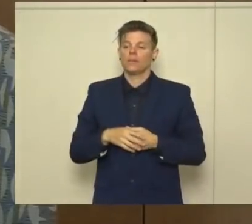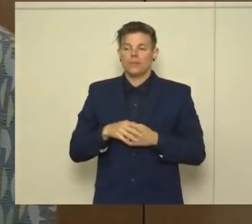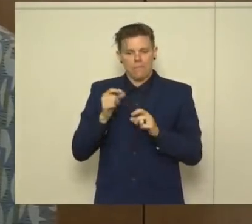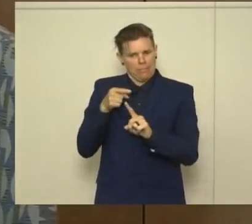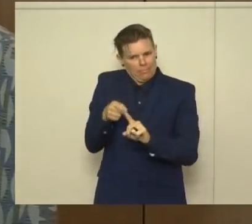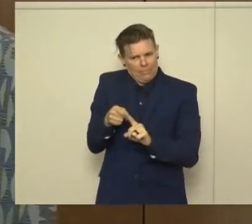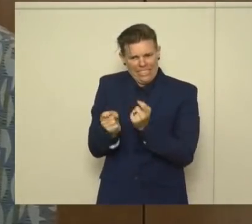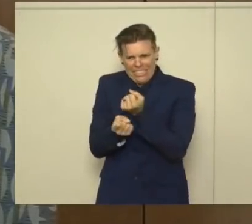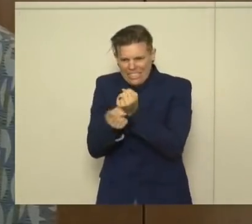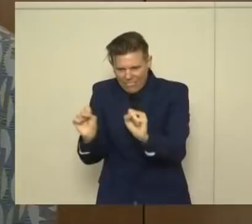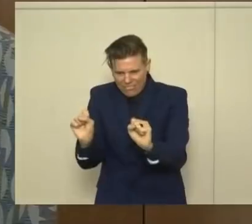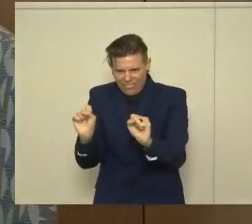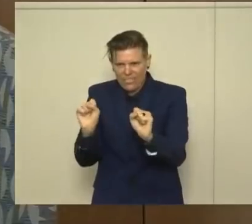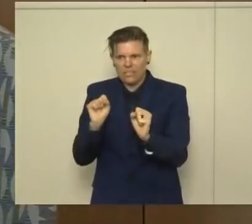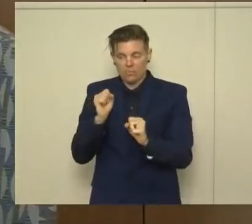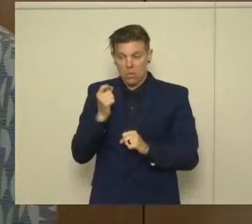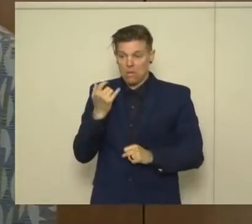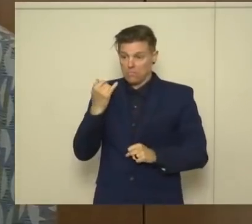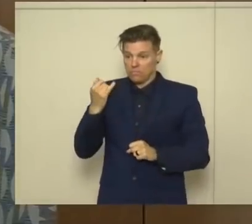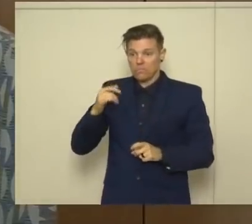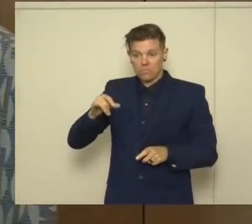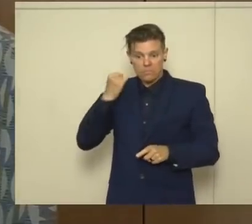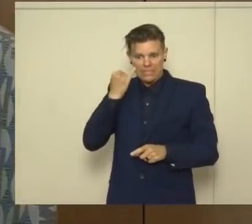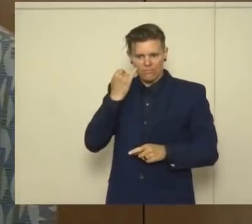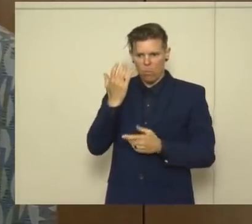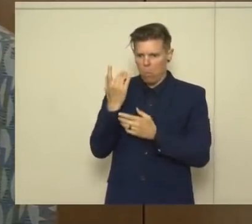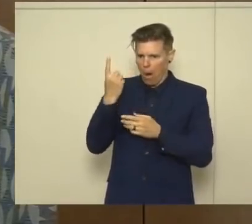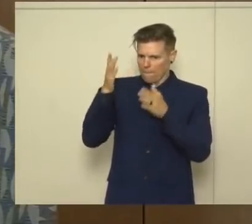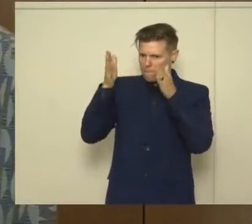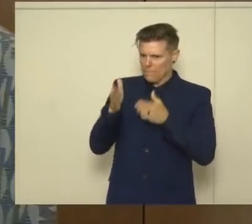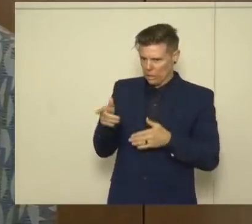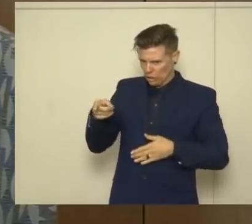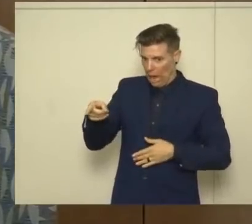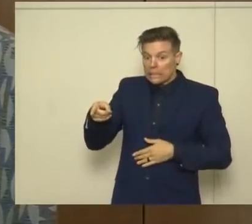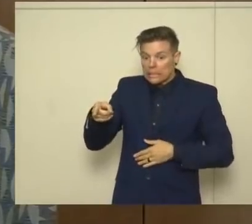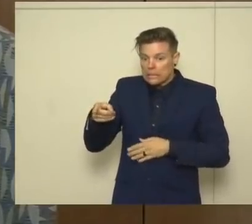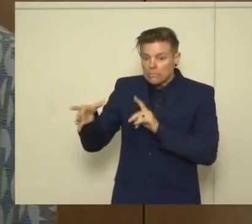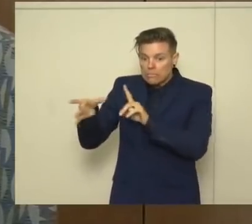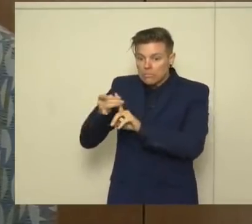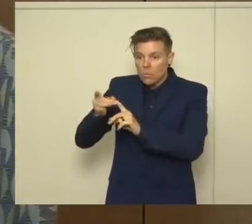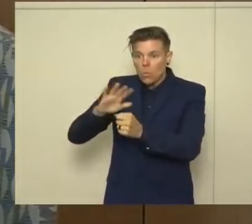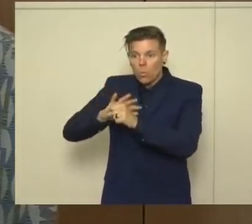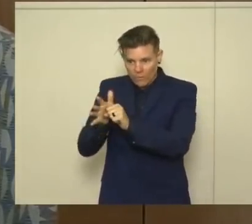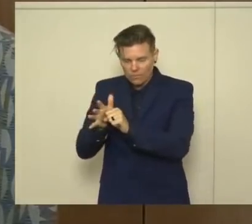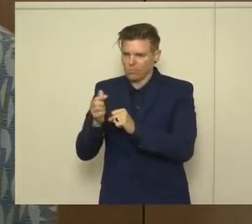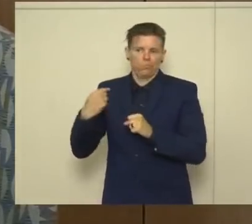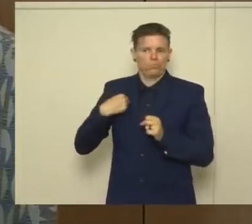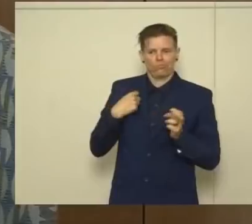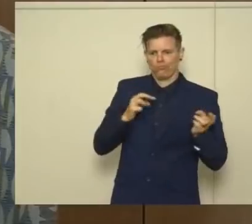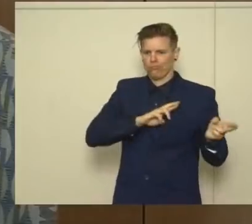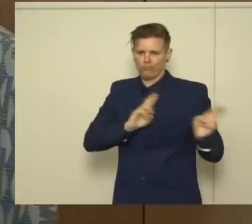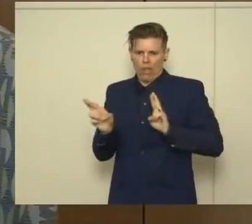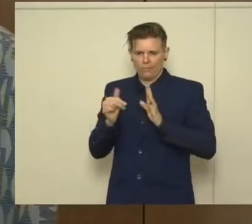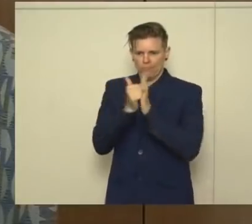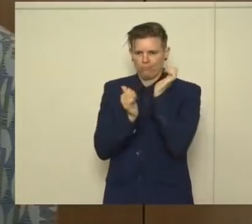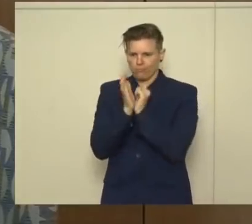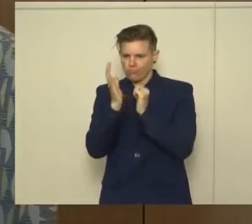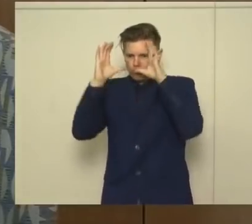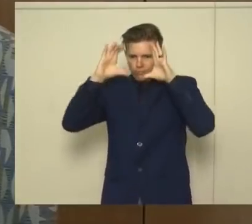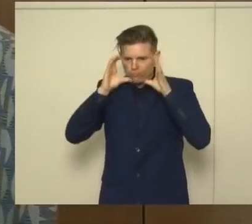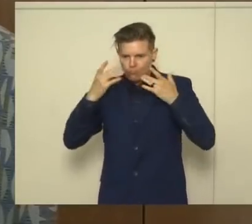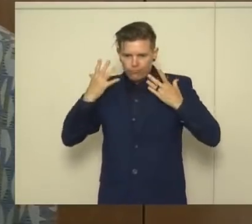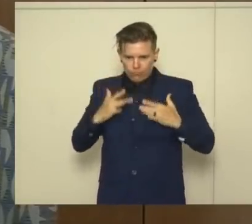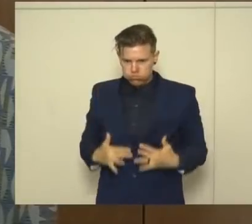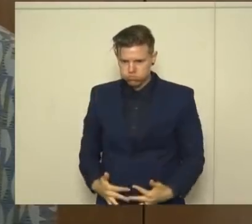it's a known patient with COVID. All of that has to be a priority. We are also now